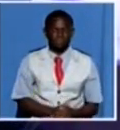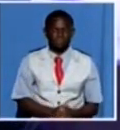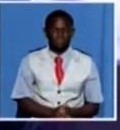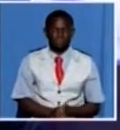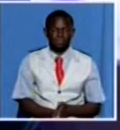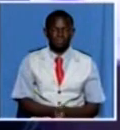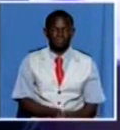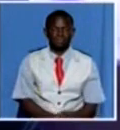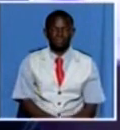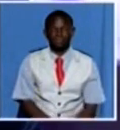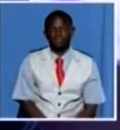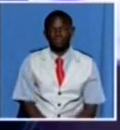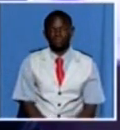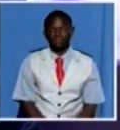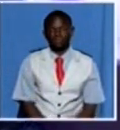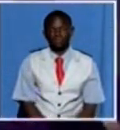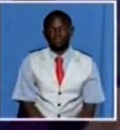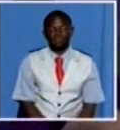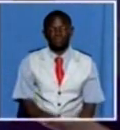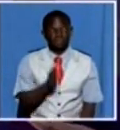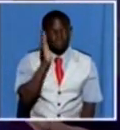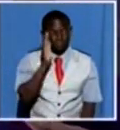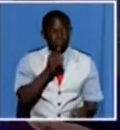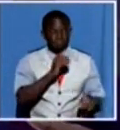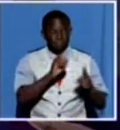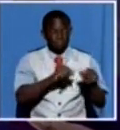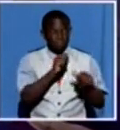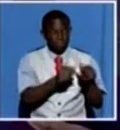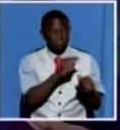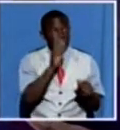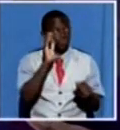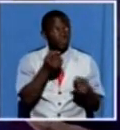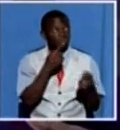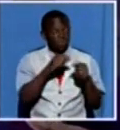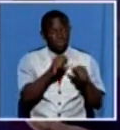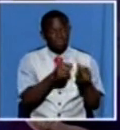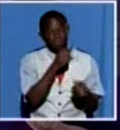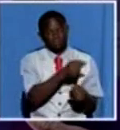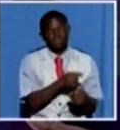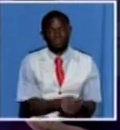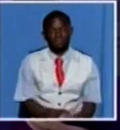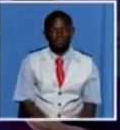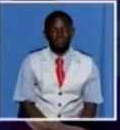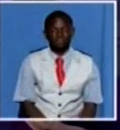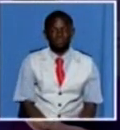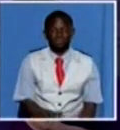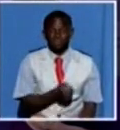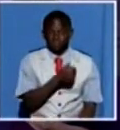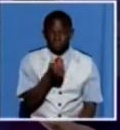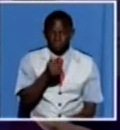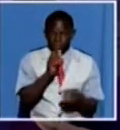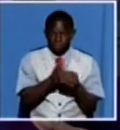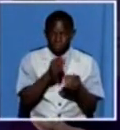you start speaking against and we're going to come to that, because among the other issues, since you touch on it, is the issue of single sourcing, the